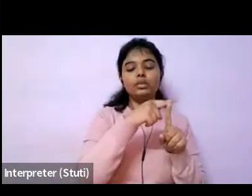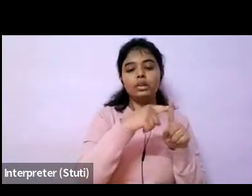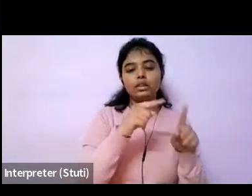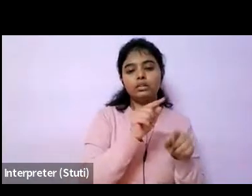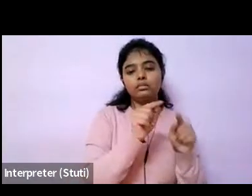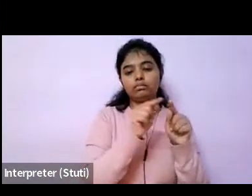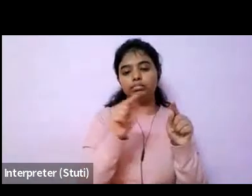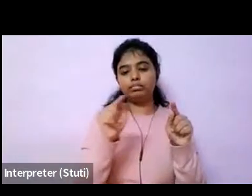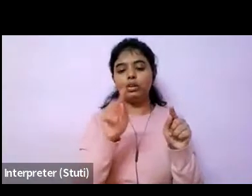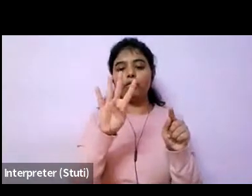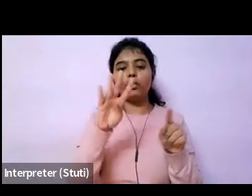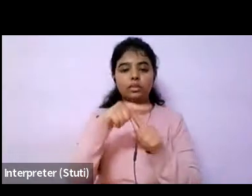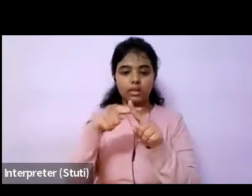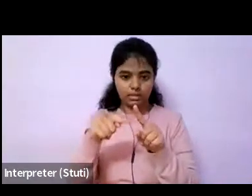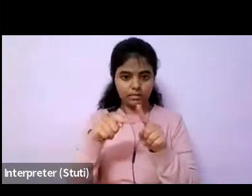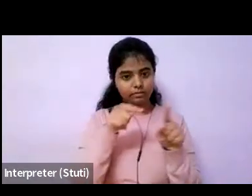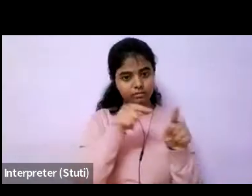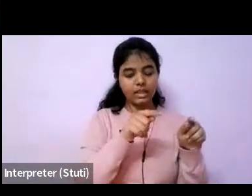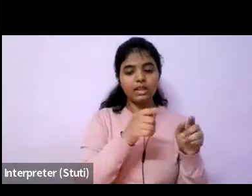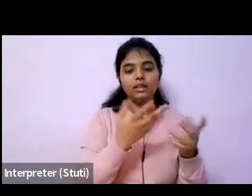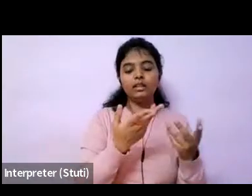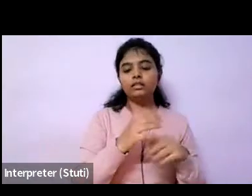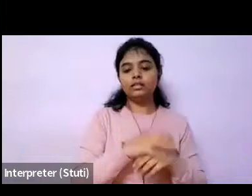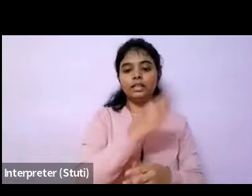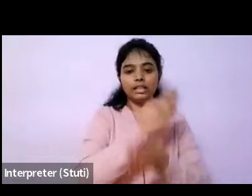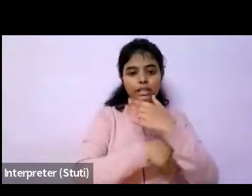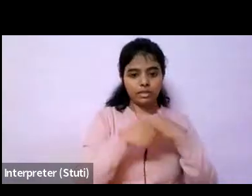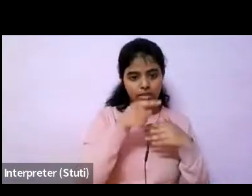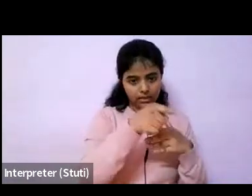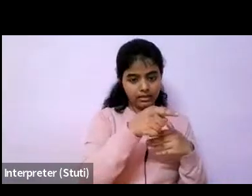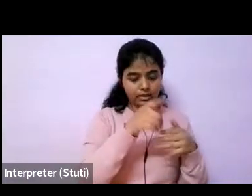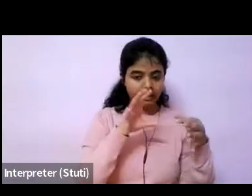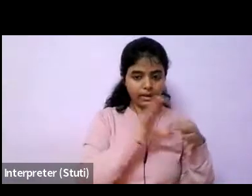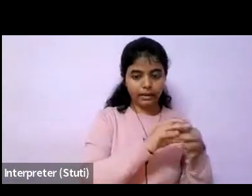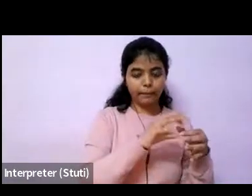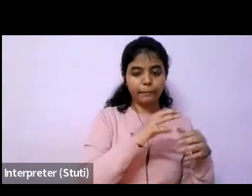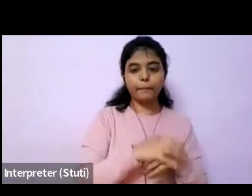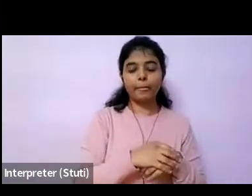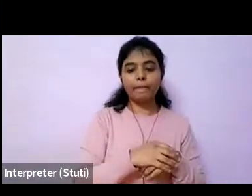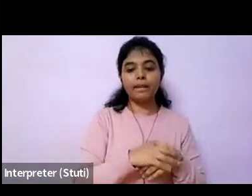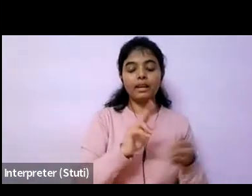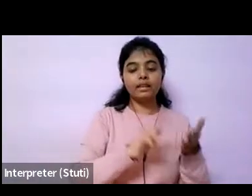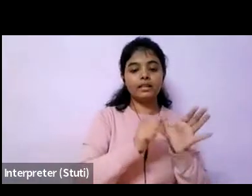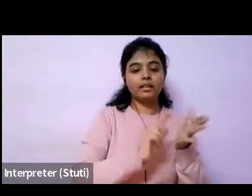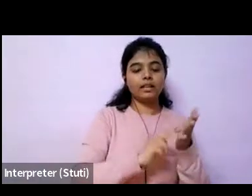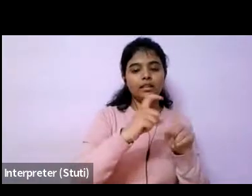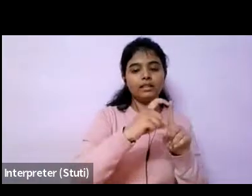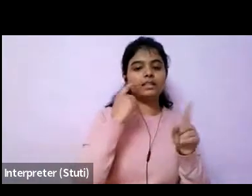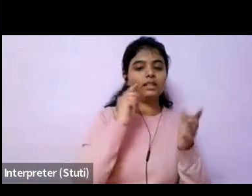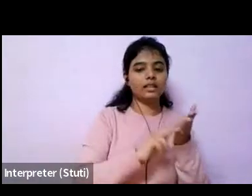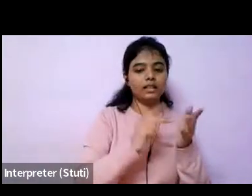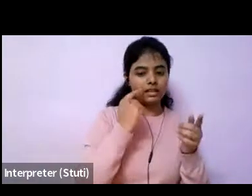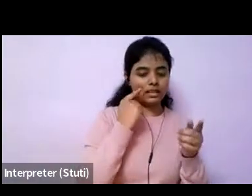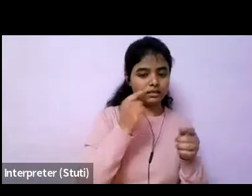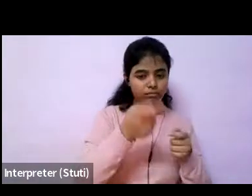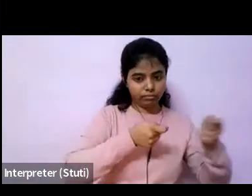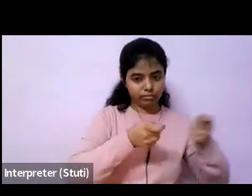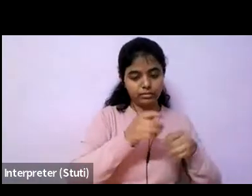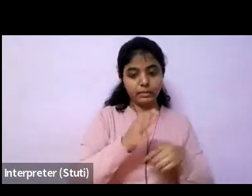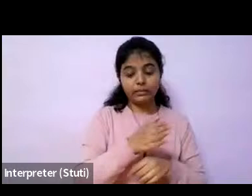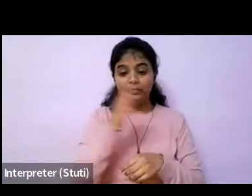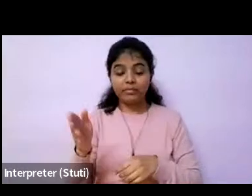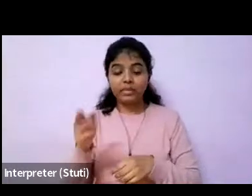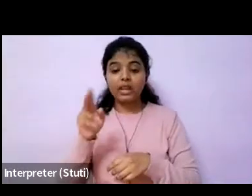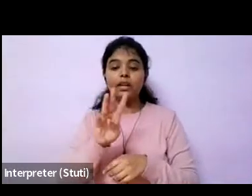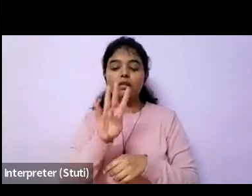have disability and assertion. This will be chaired by Nandini Ghosh. And then we have disability and discourse, which is going to be chaired by